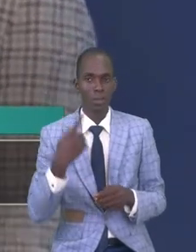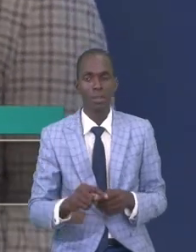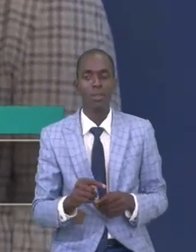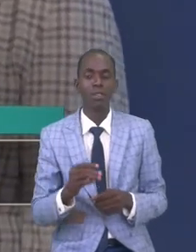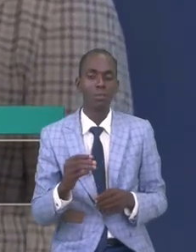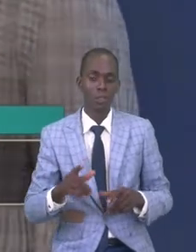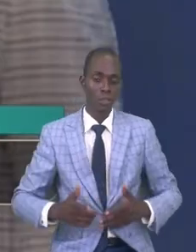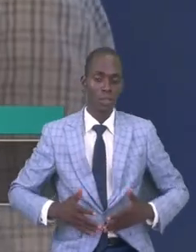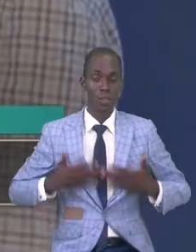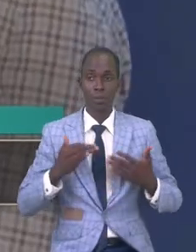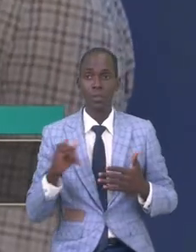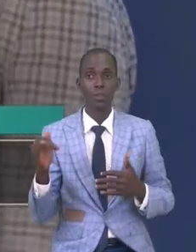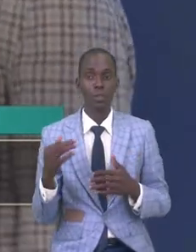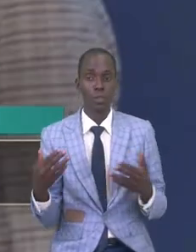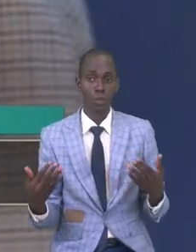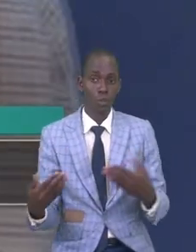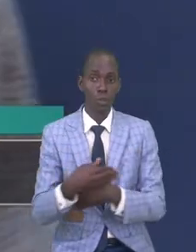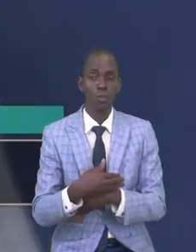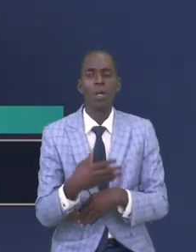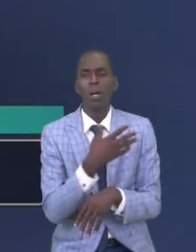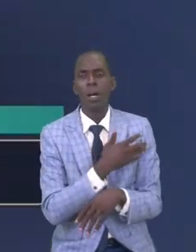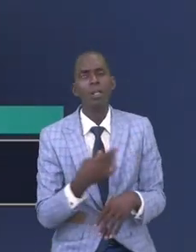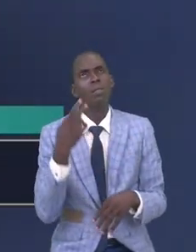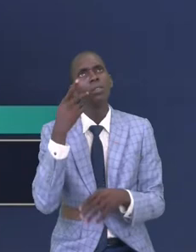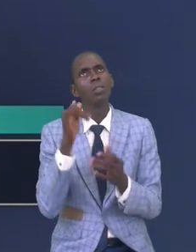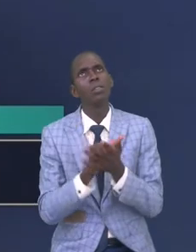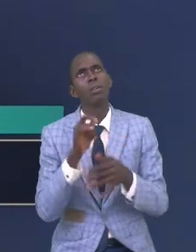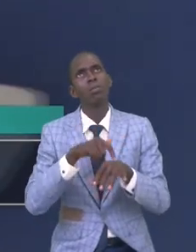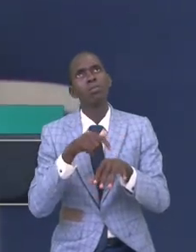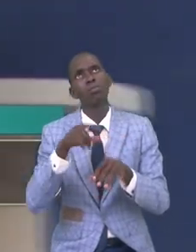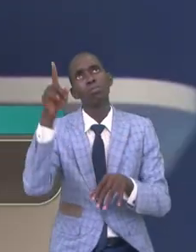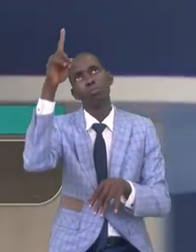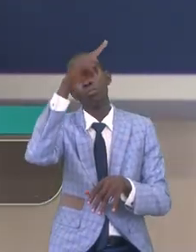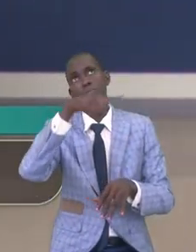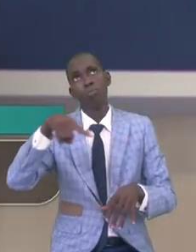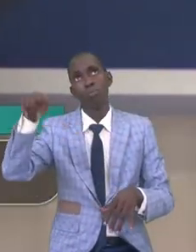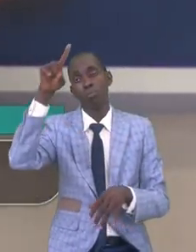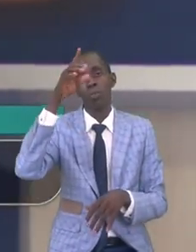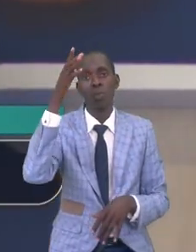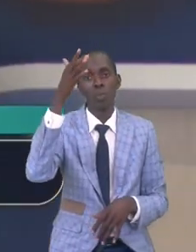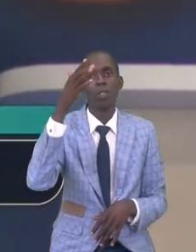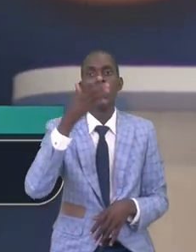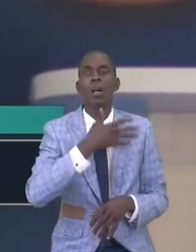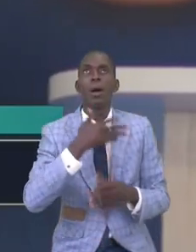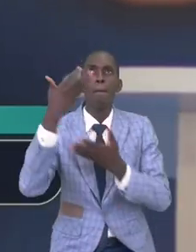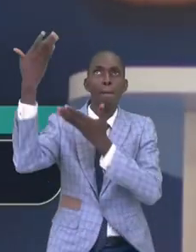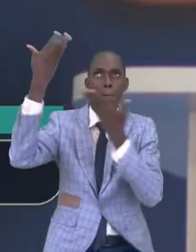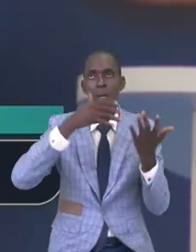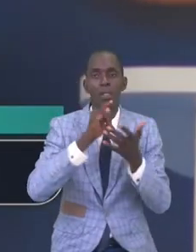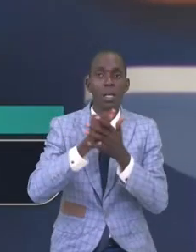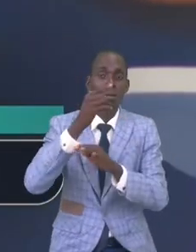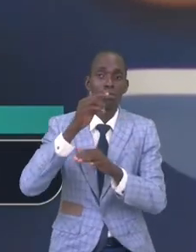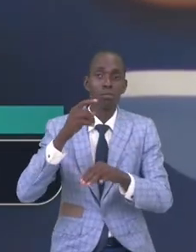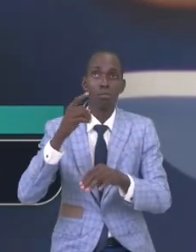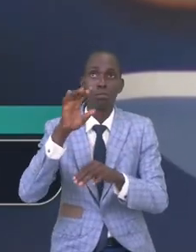I do? And he sees the wall clock, he pulls that wall clock down, and then